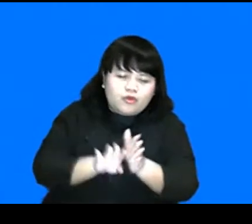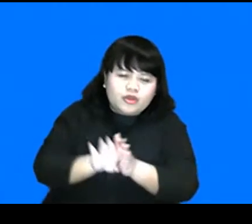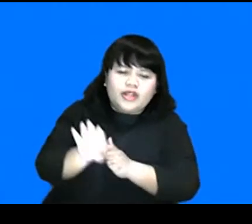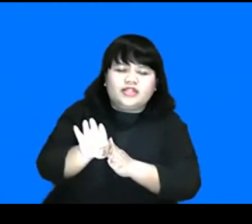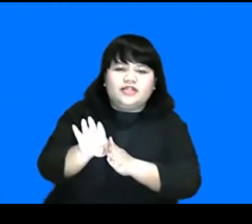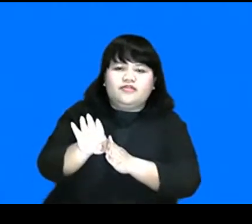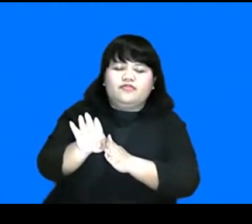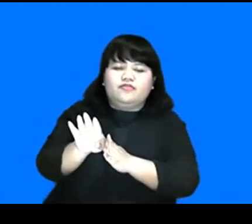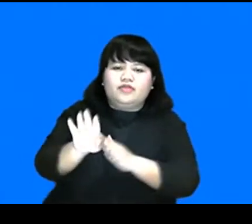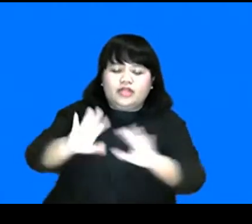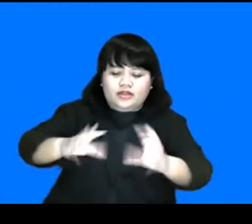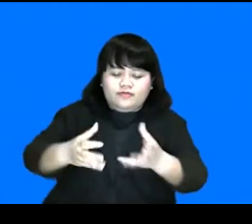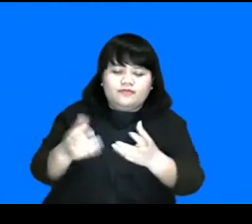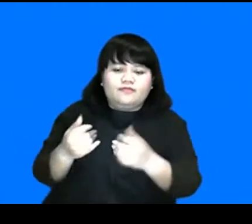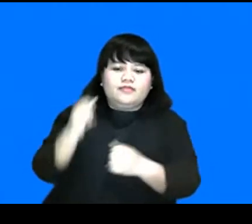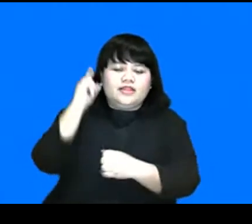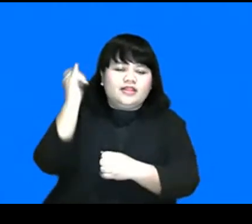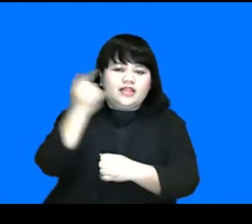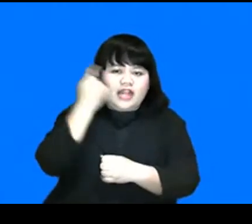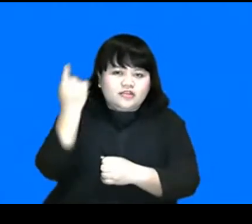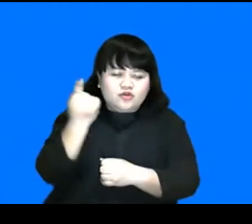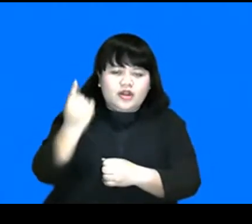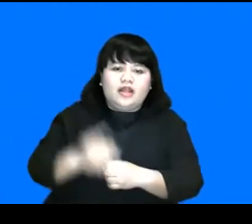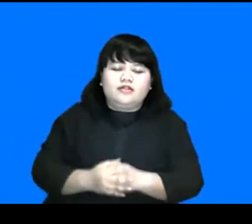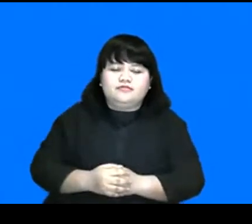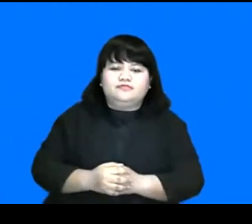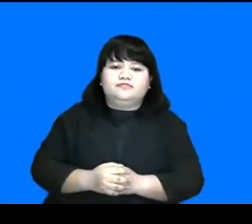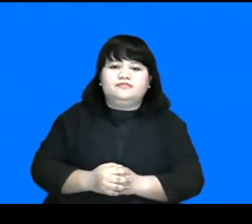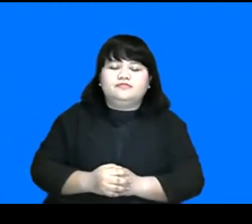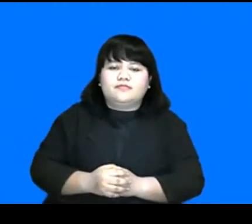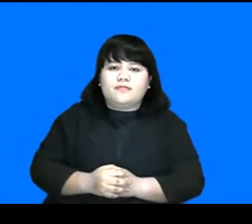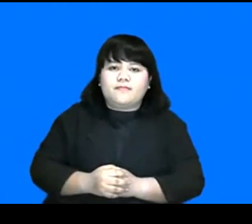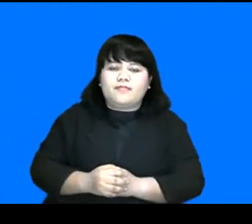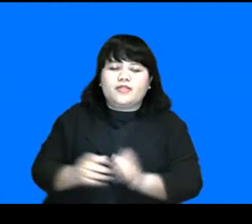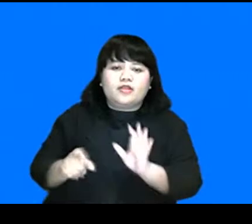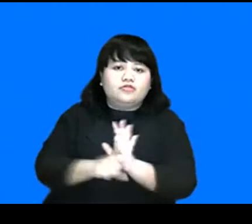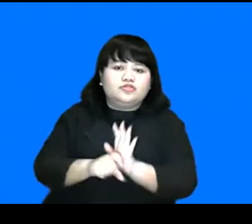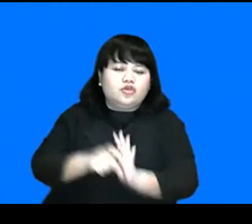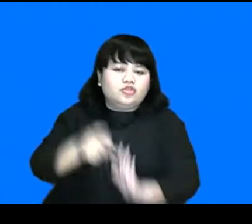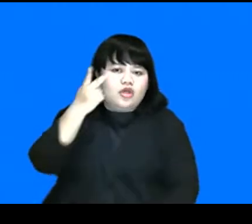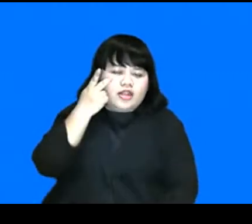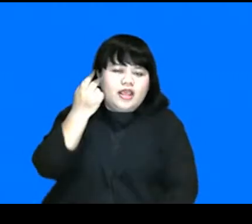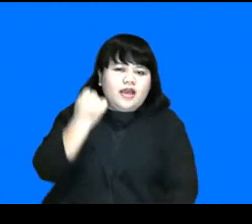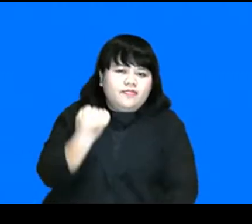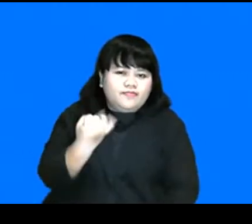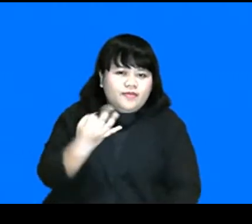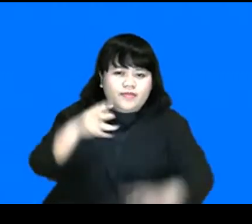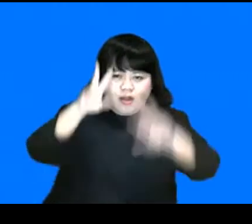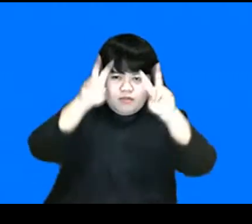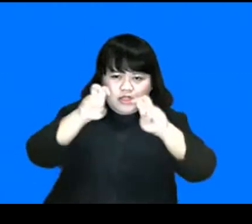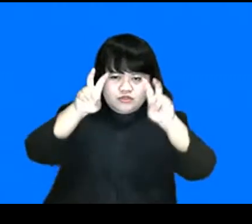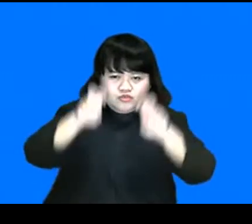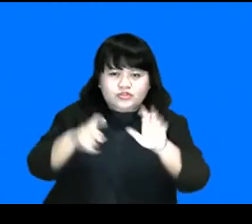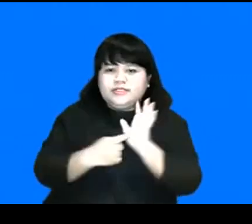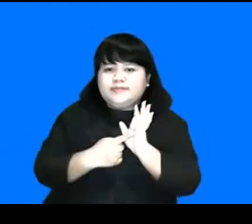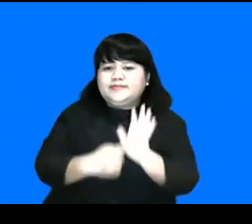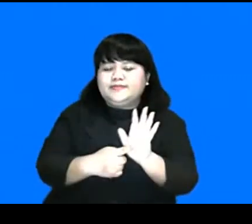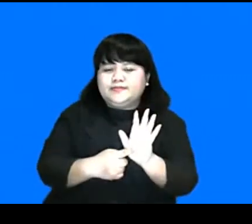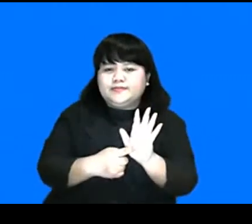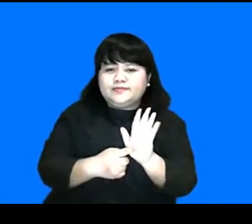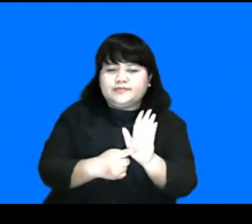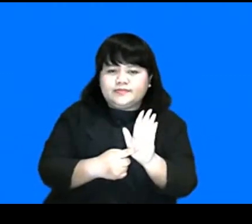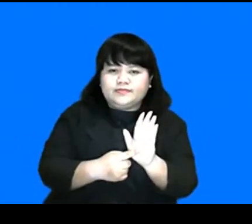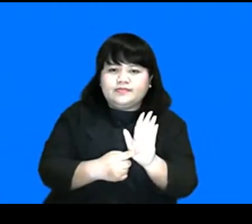For example, there have been studies that showed that capital flight has has not really happened at